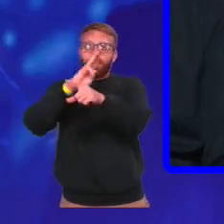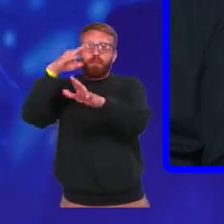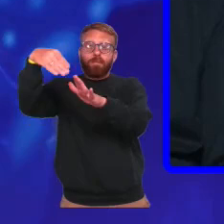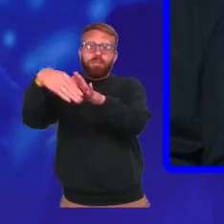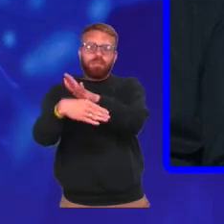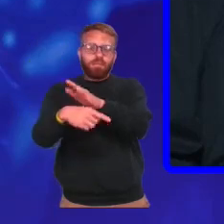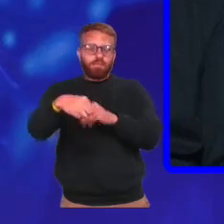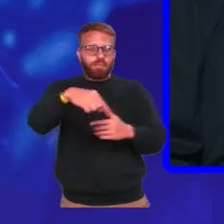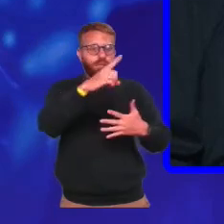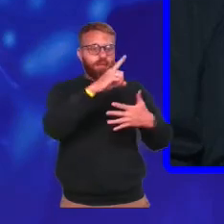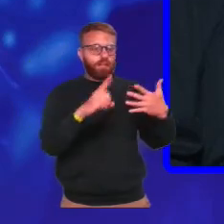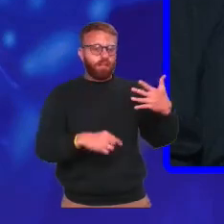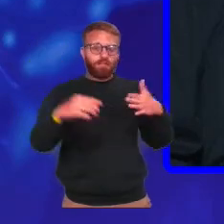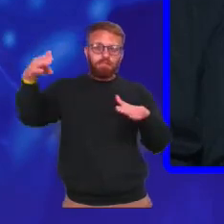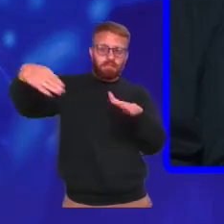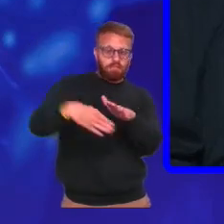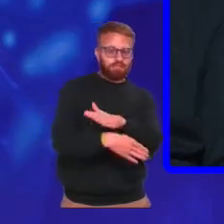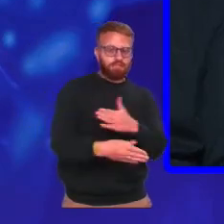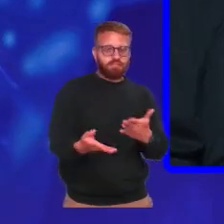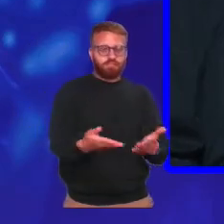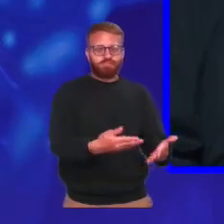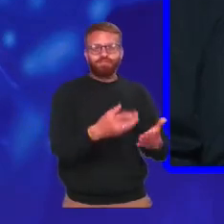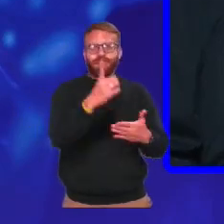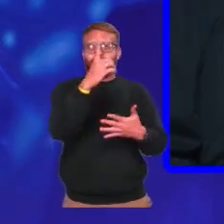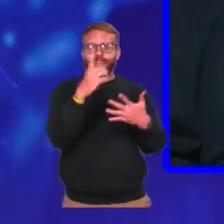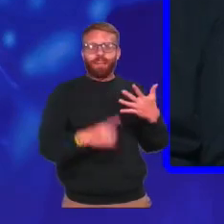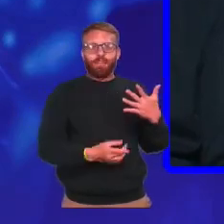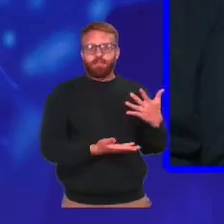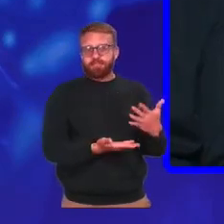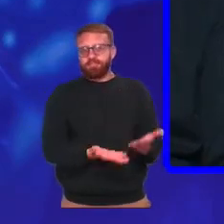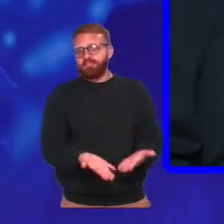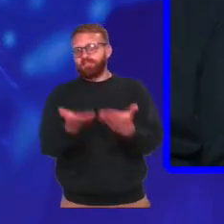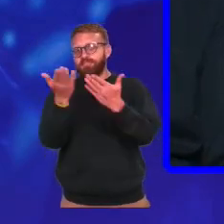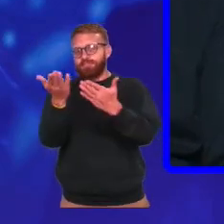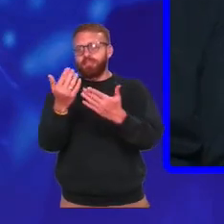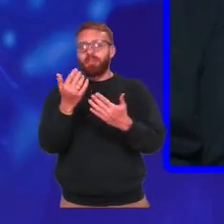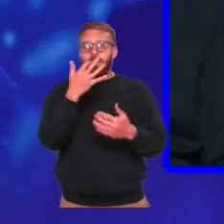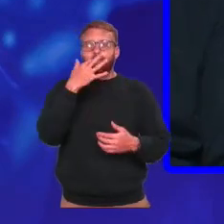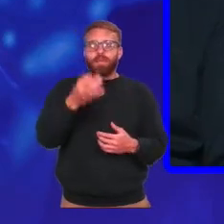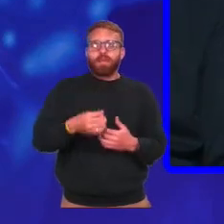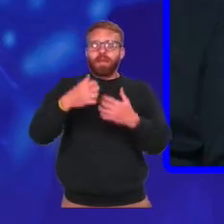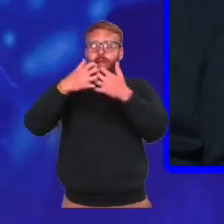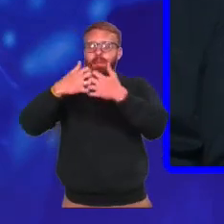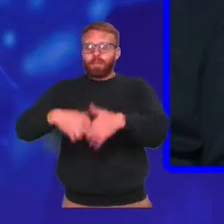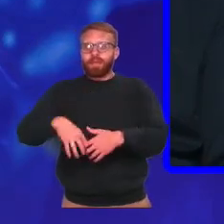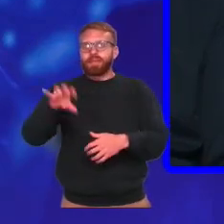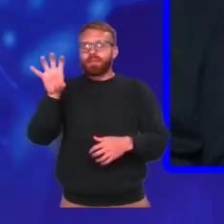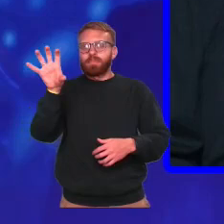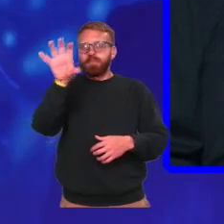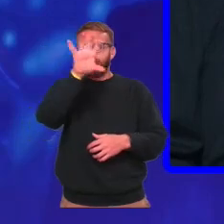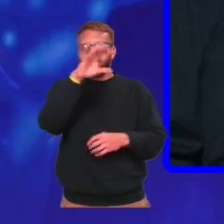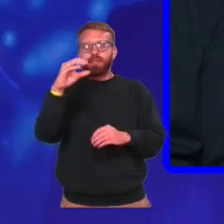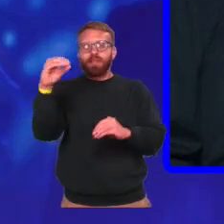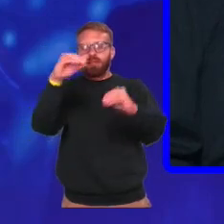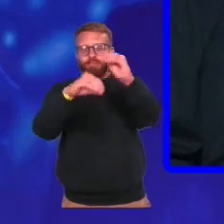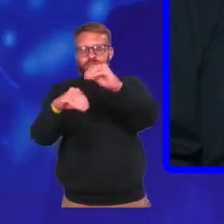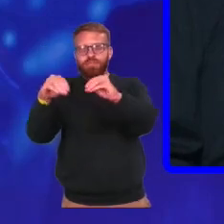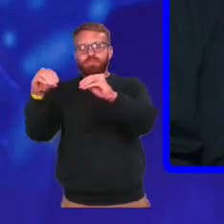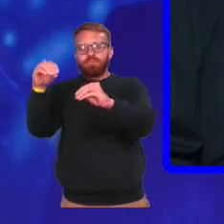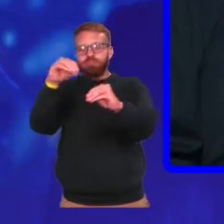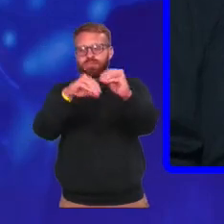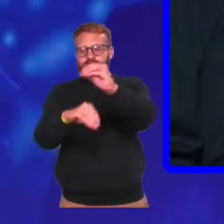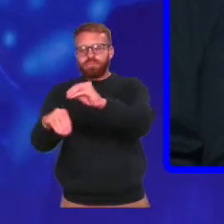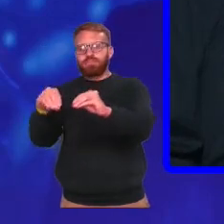especially when really using a lot of external other companies to do various parts of the AAA localization